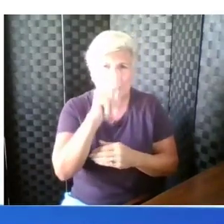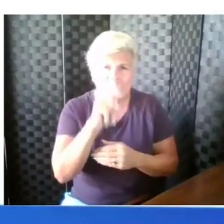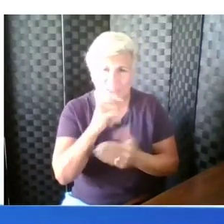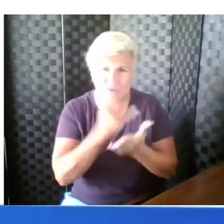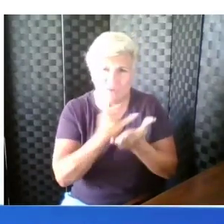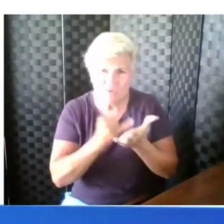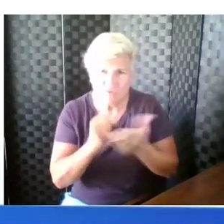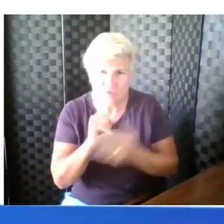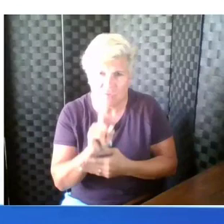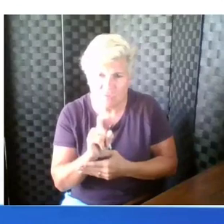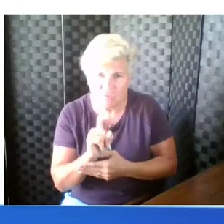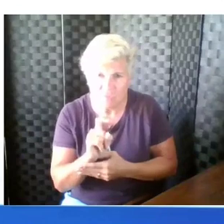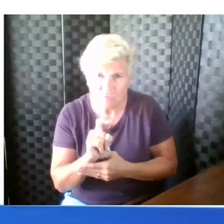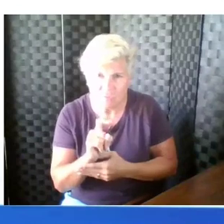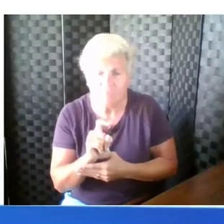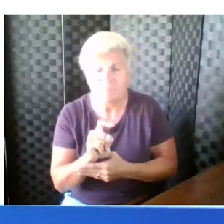draw?